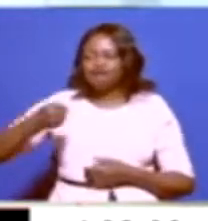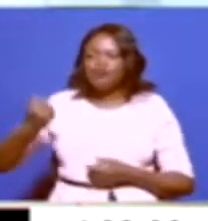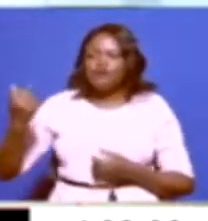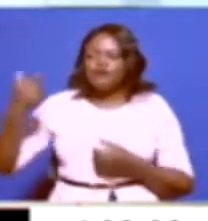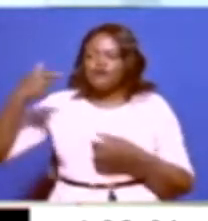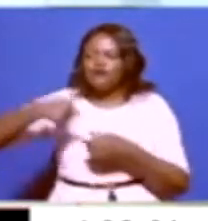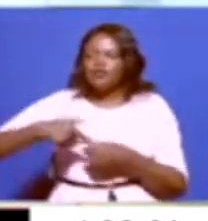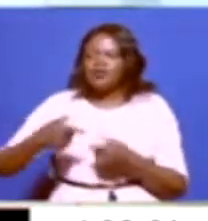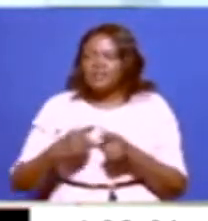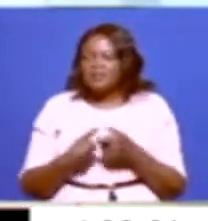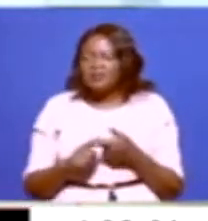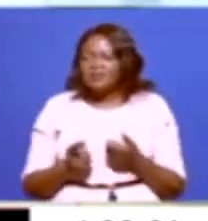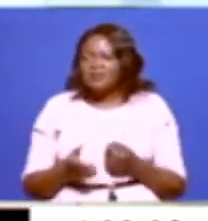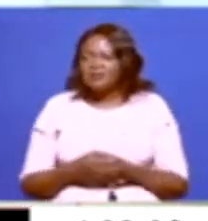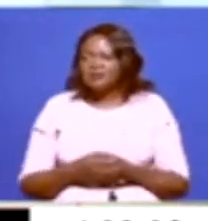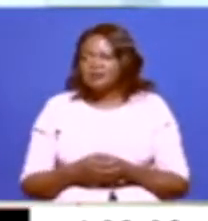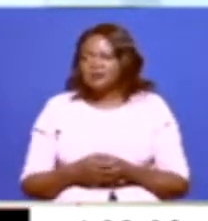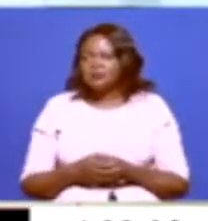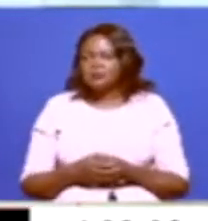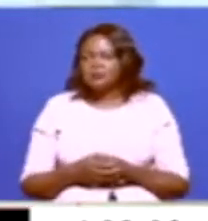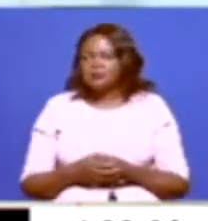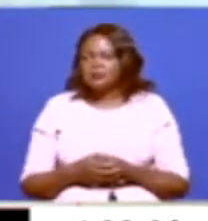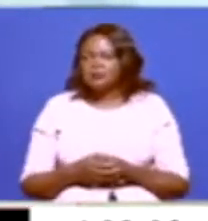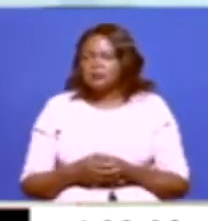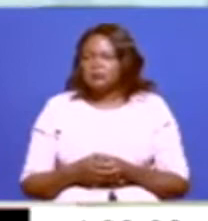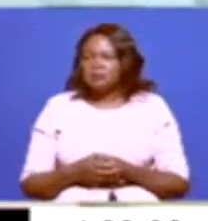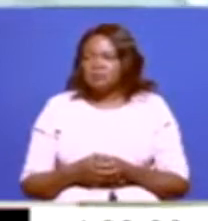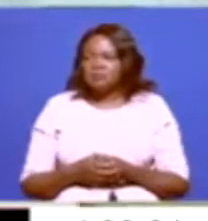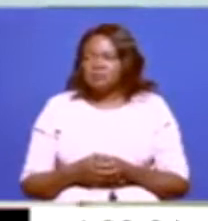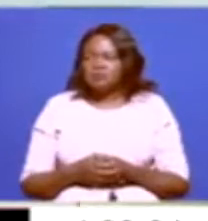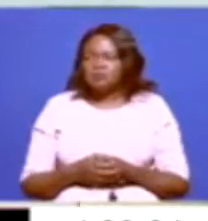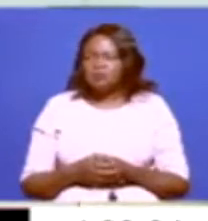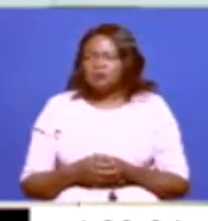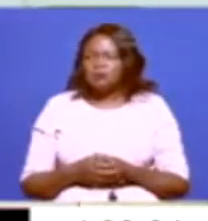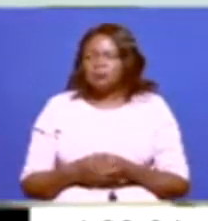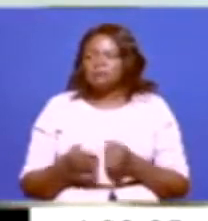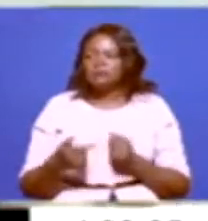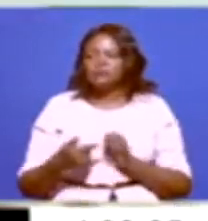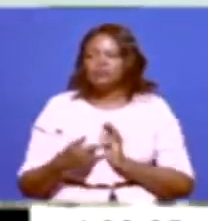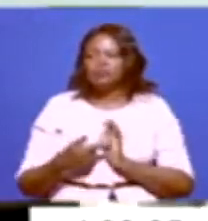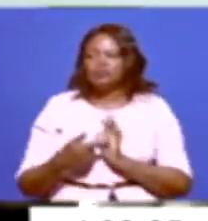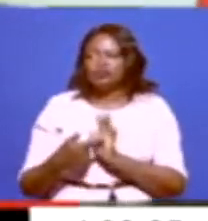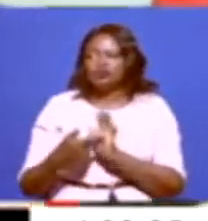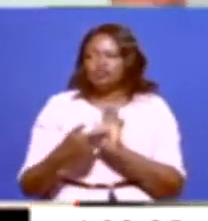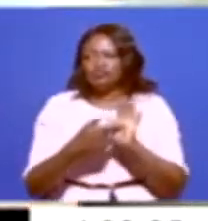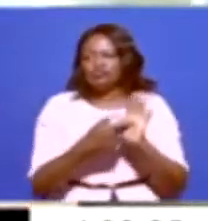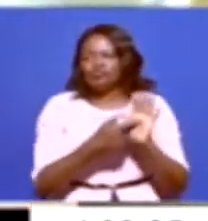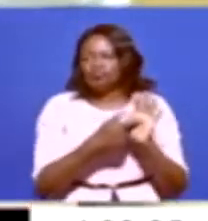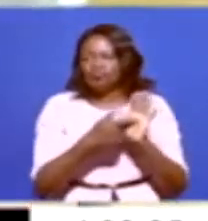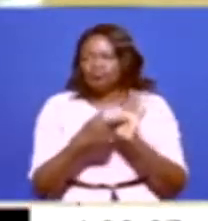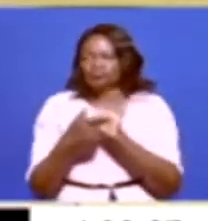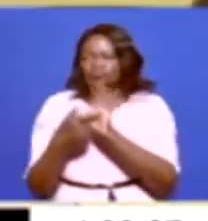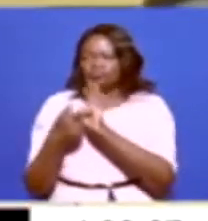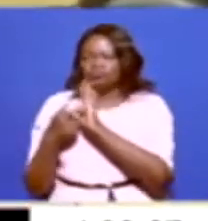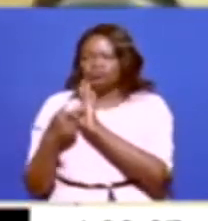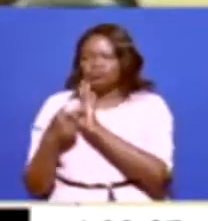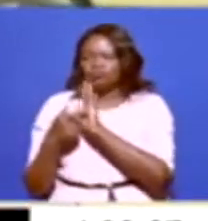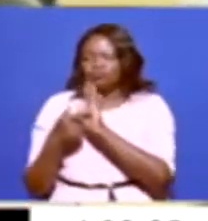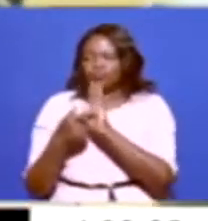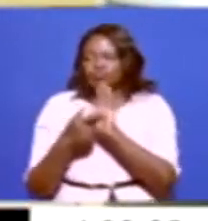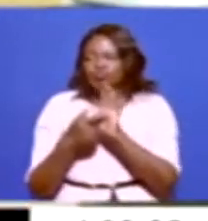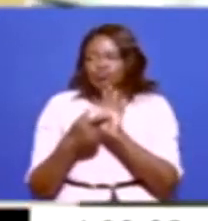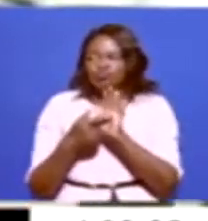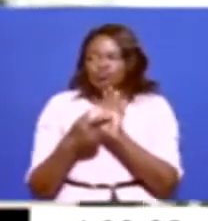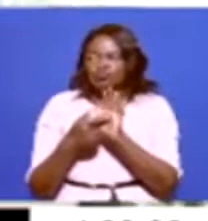if my colleague Martin Kivuti here can basically pan around to show you the long queues that are that